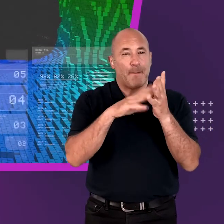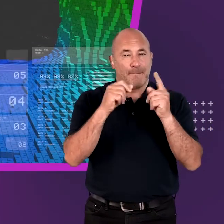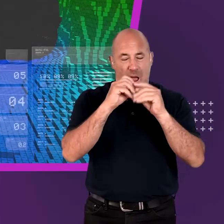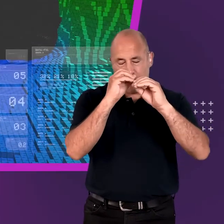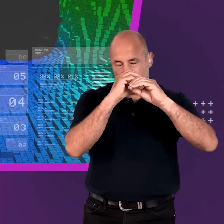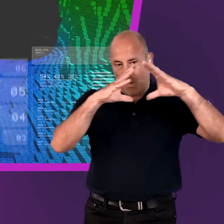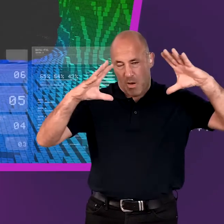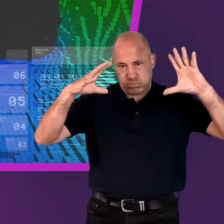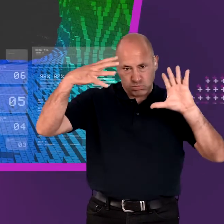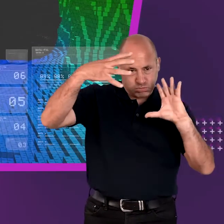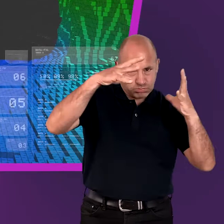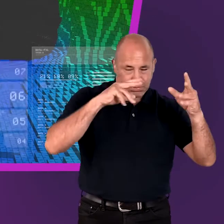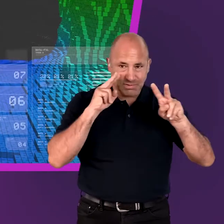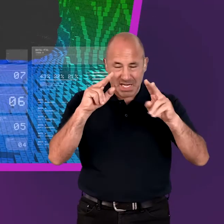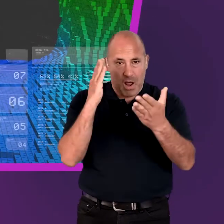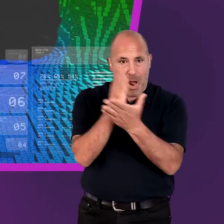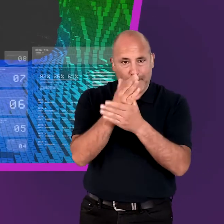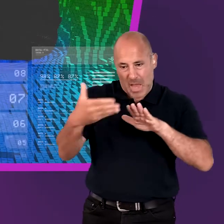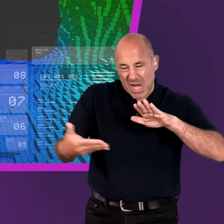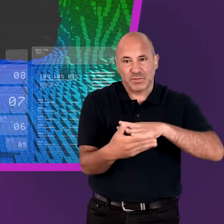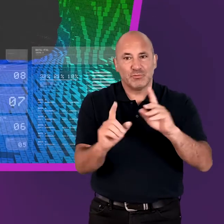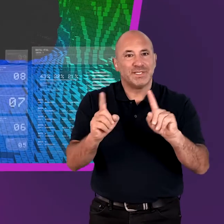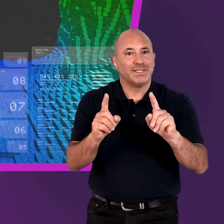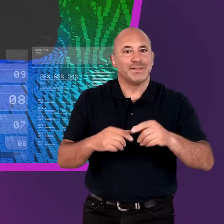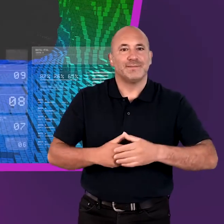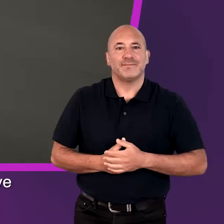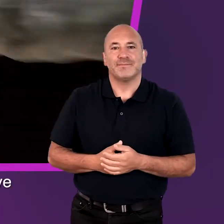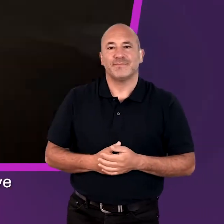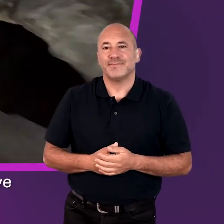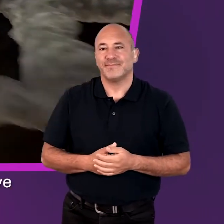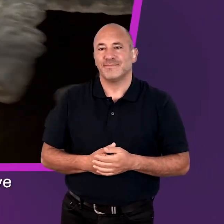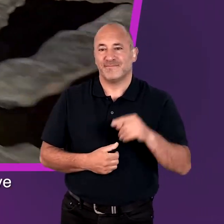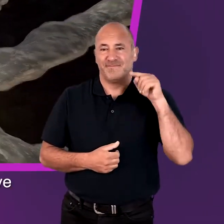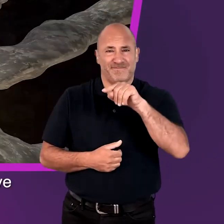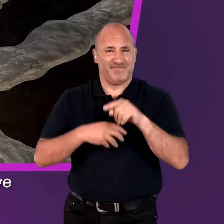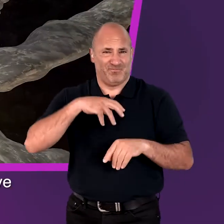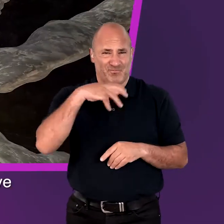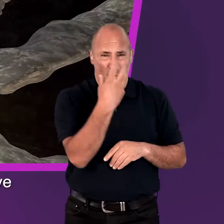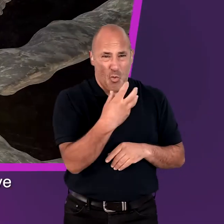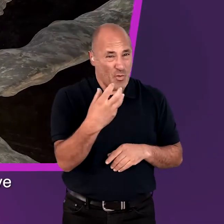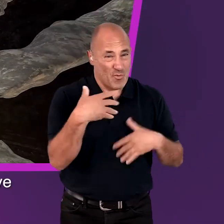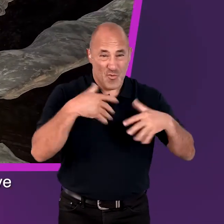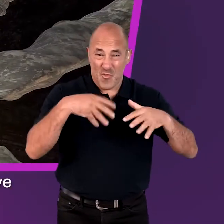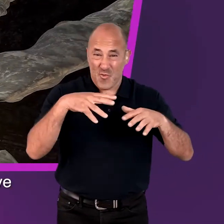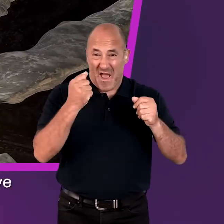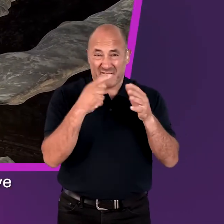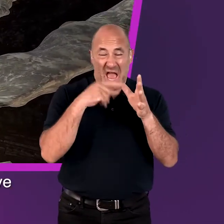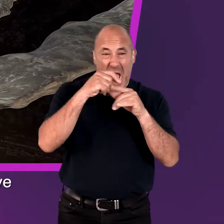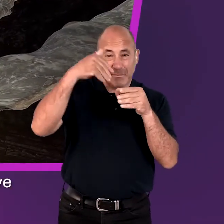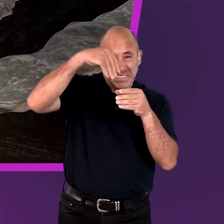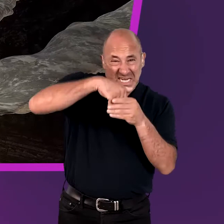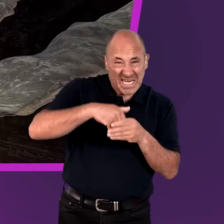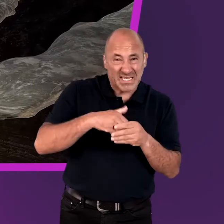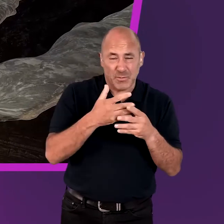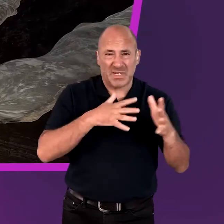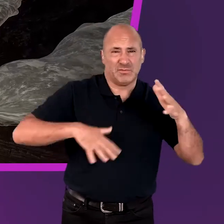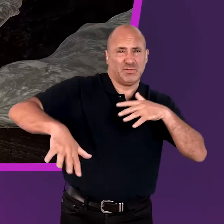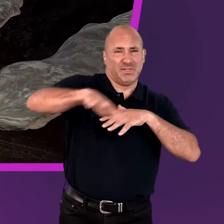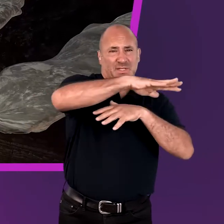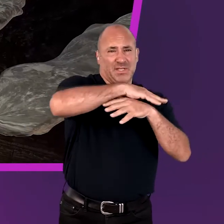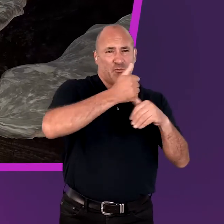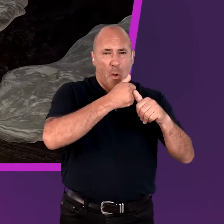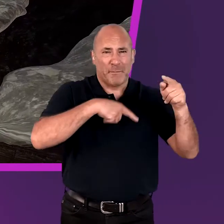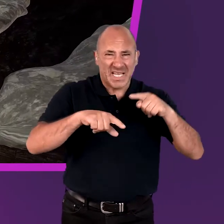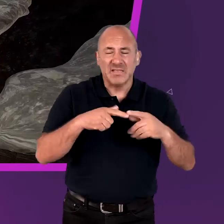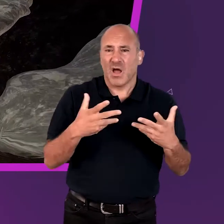to capture a detailed 3D map of its surroundings. The Prometheus drone will have far-reaching applications in many sectors